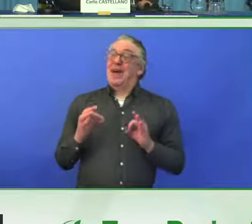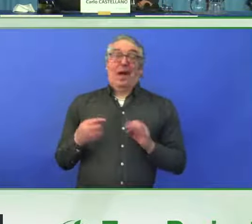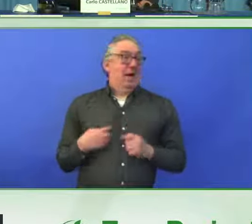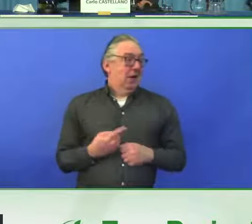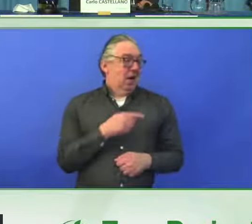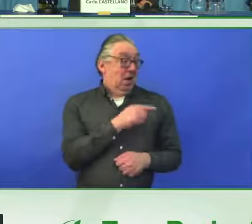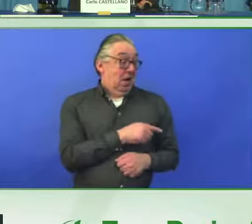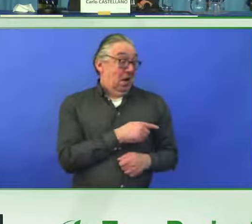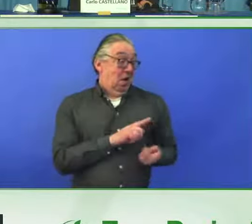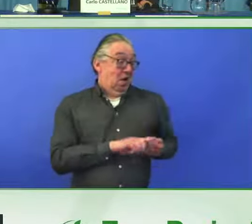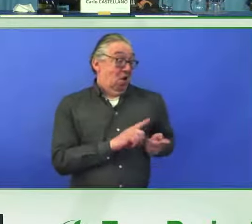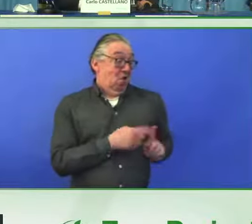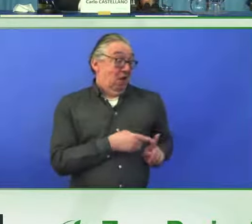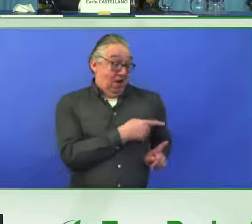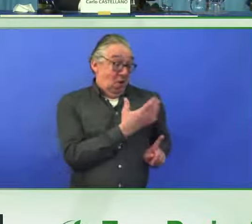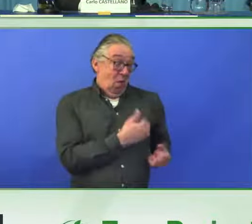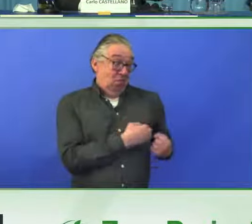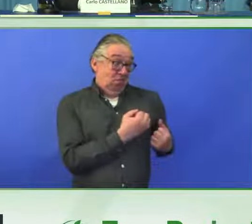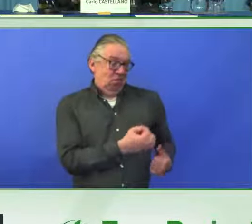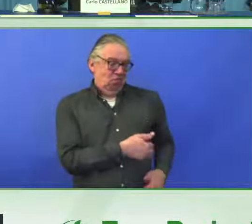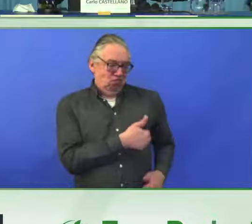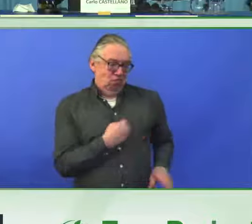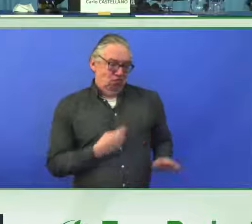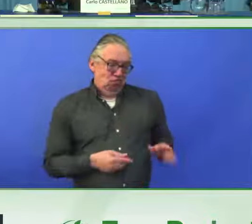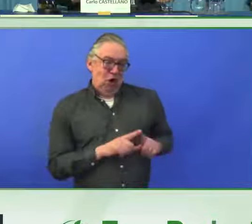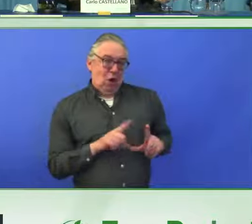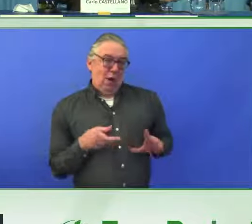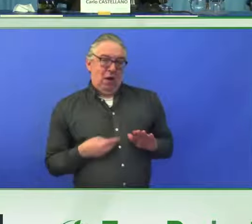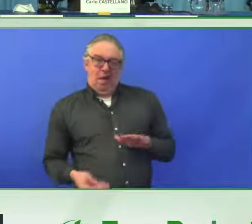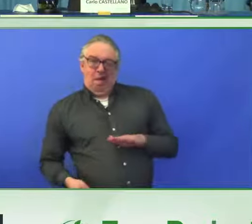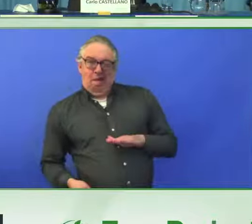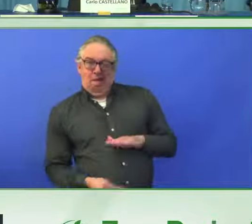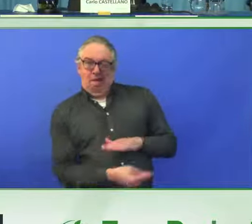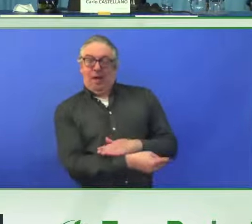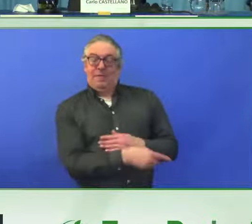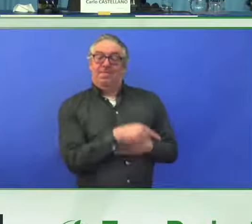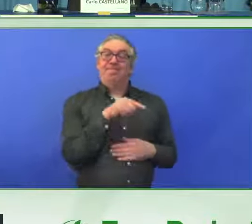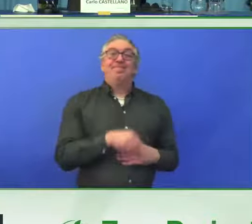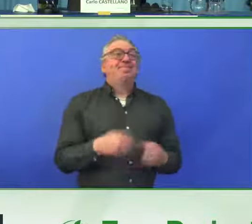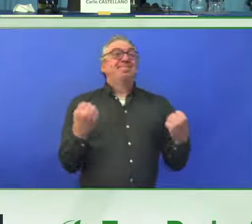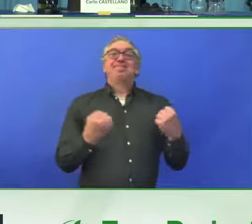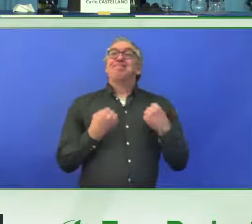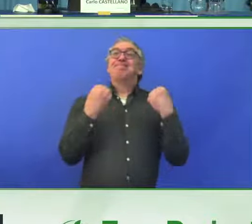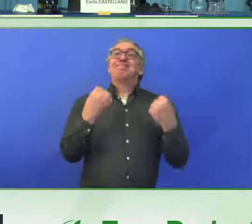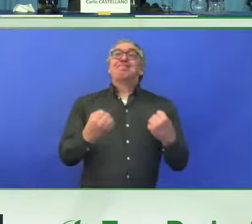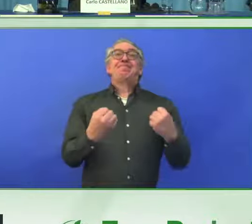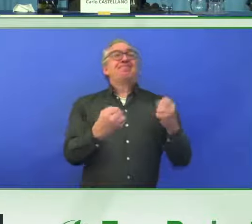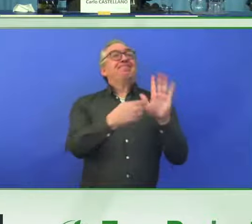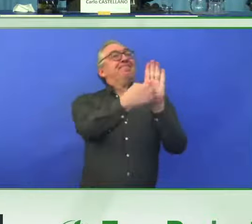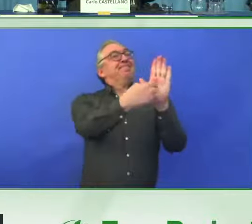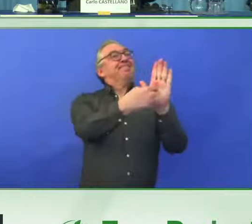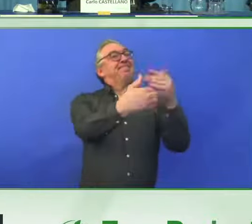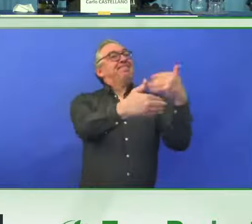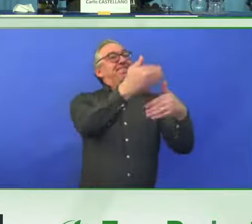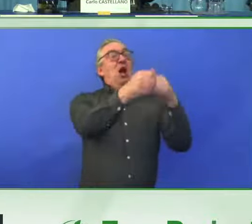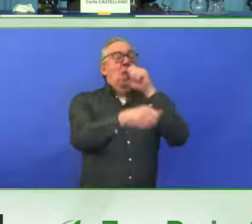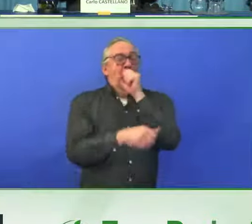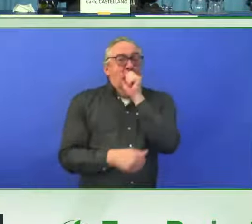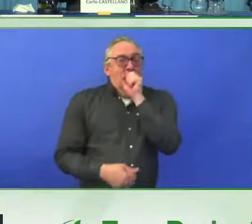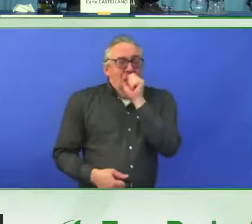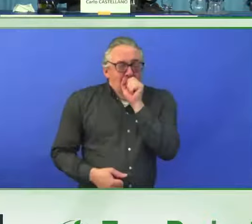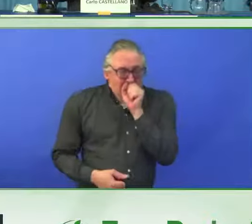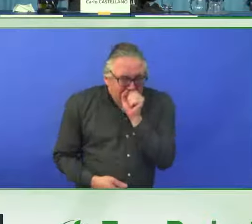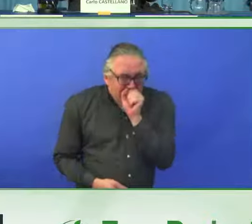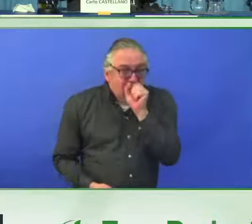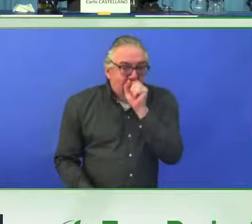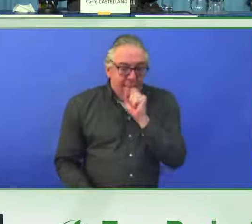beach or to go to the center of the city and park, because there is only visual way to, because it's a